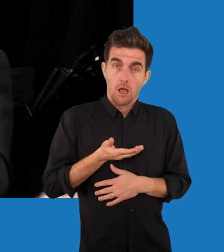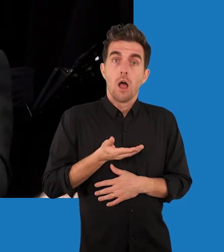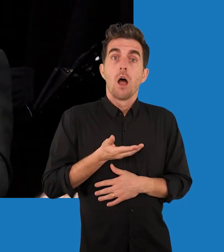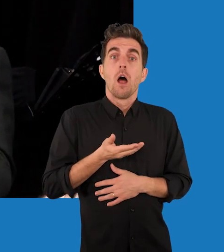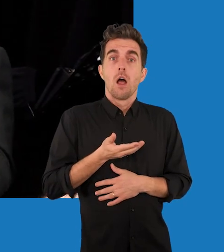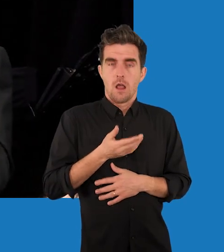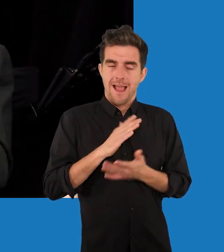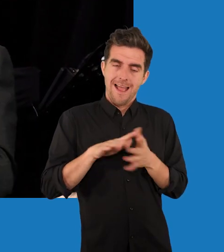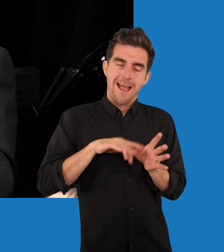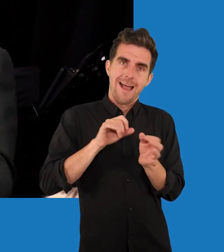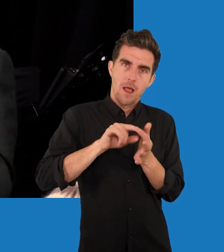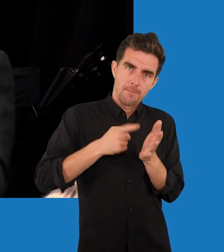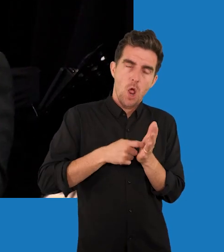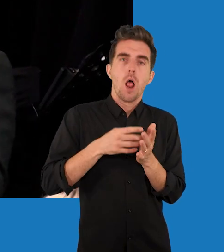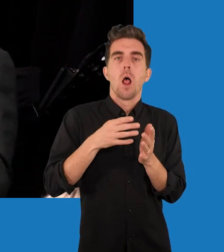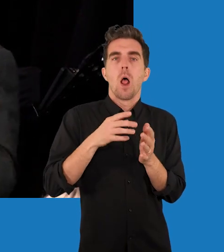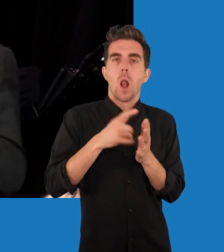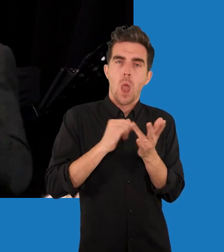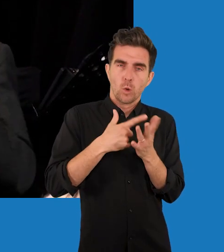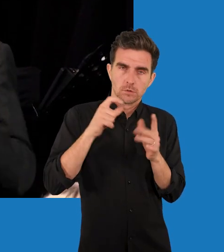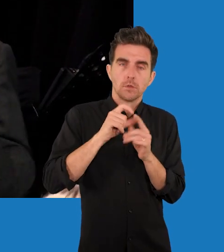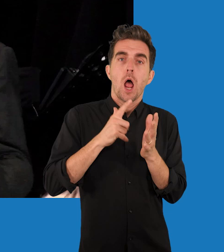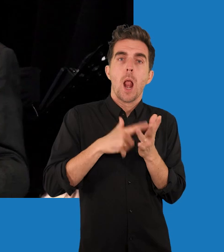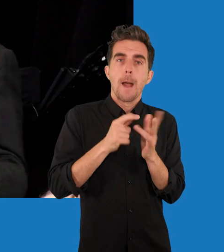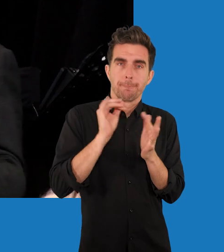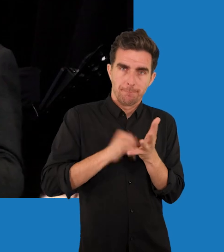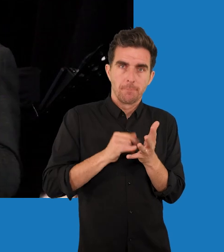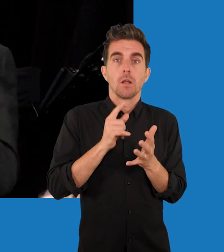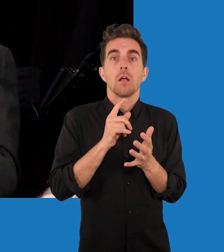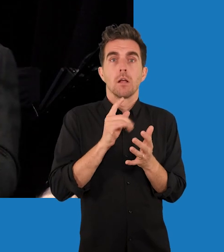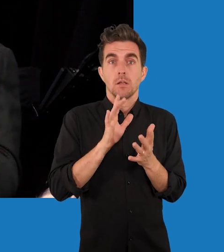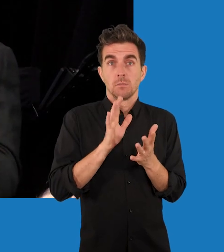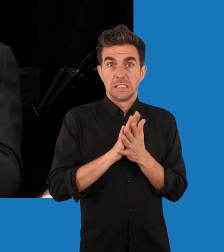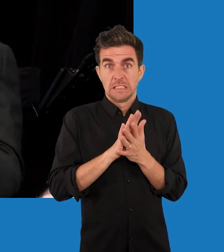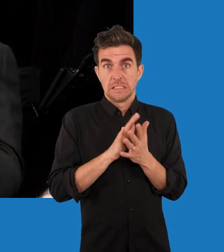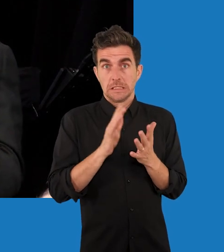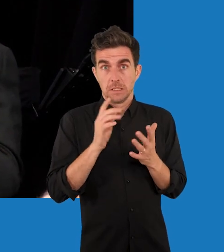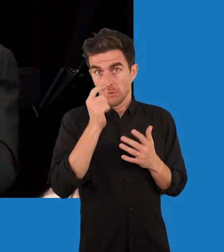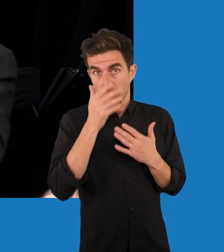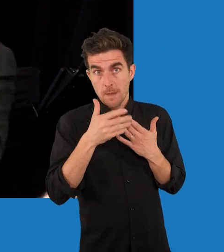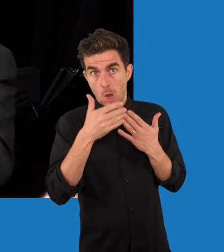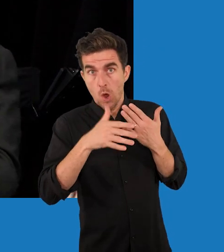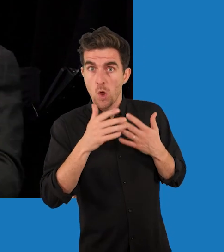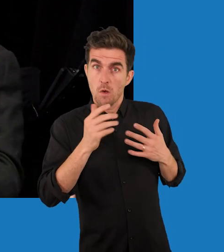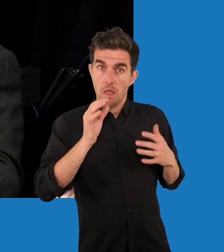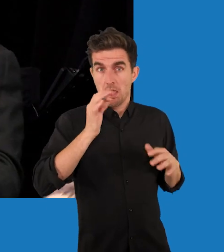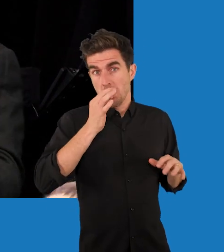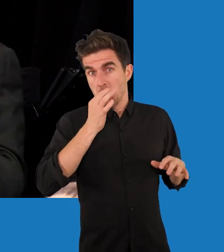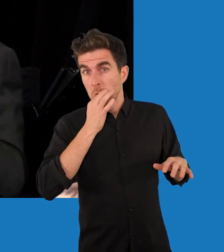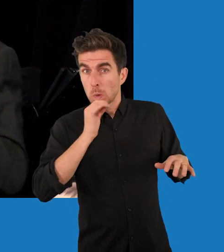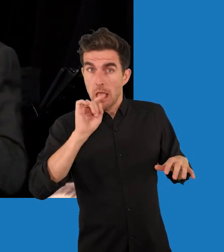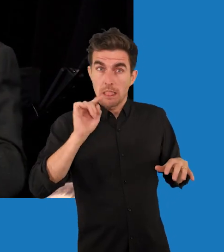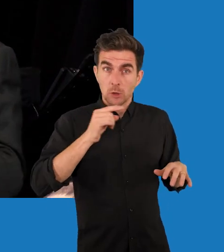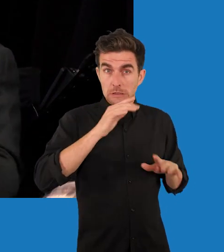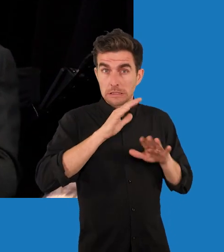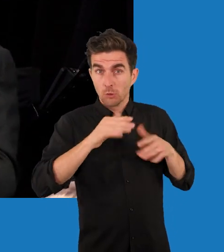currently using hybrid closed loops, which sounds fantastic. However, it means that there is another few thousand children as yet who